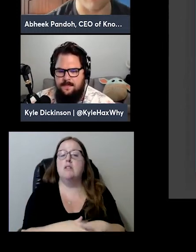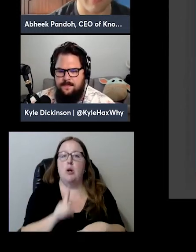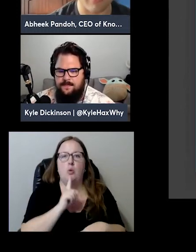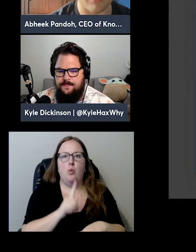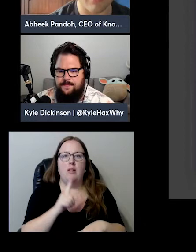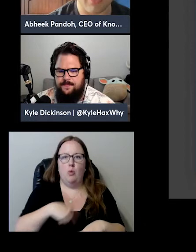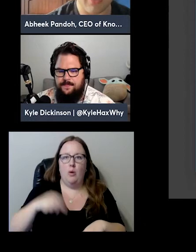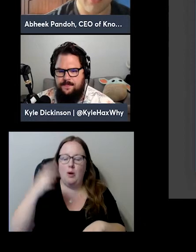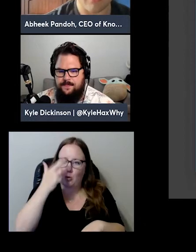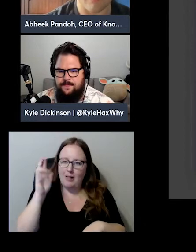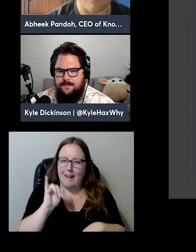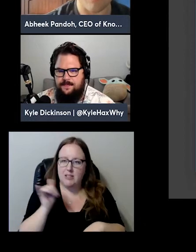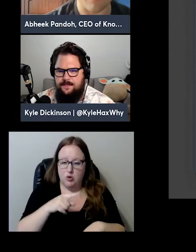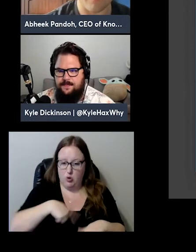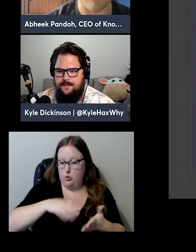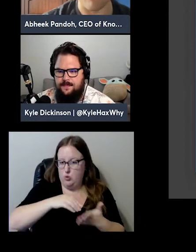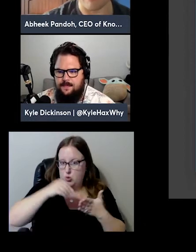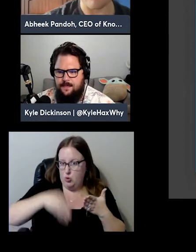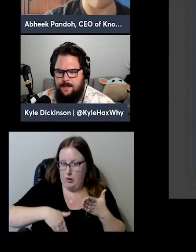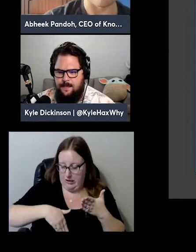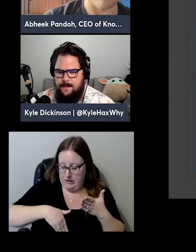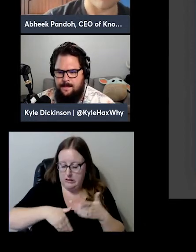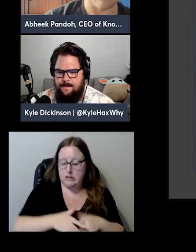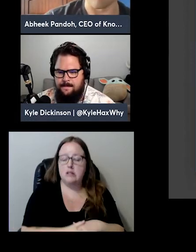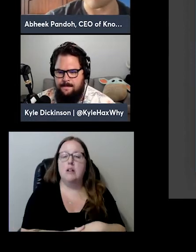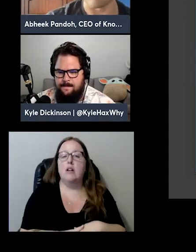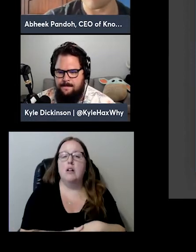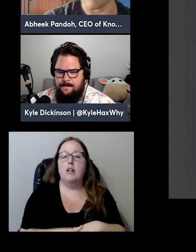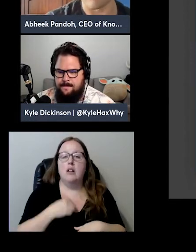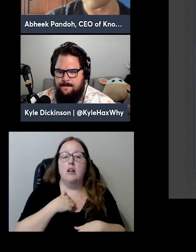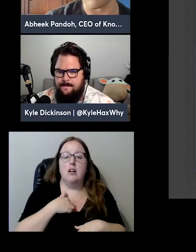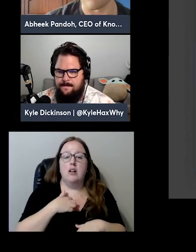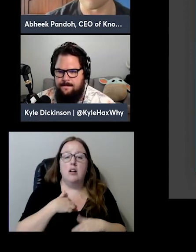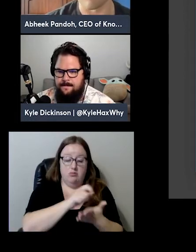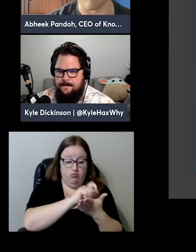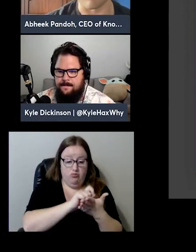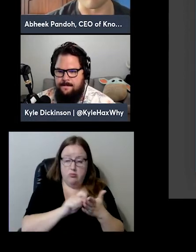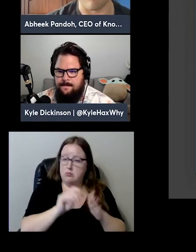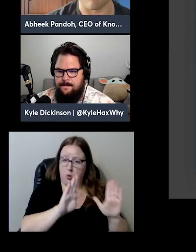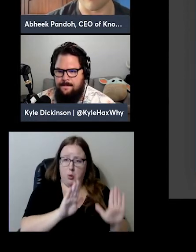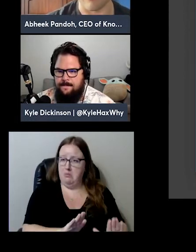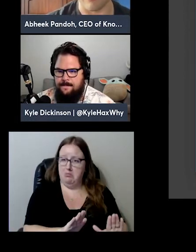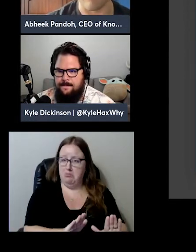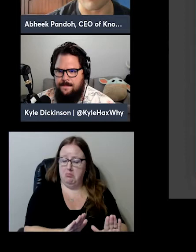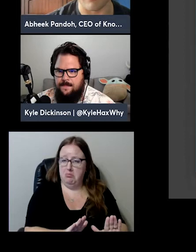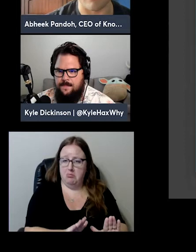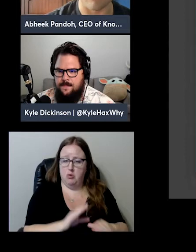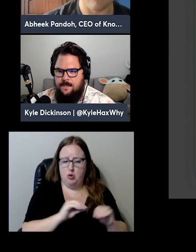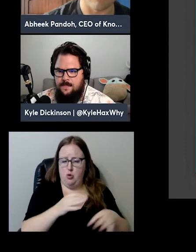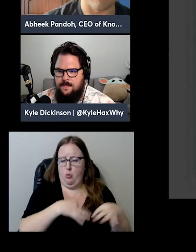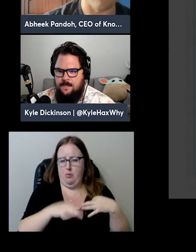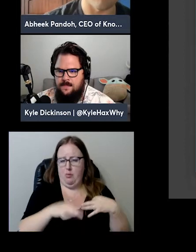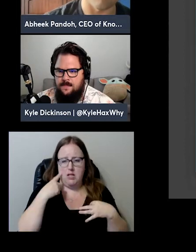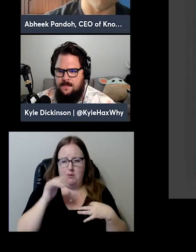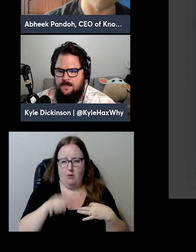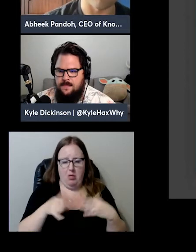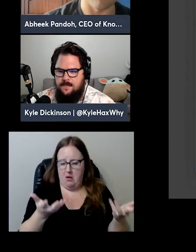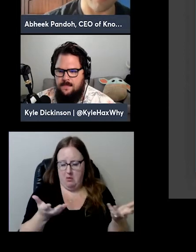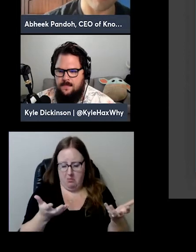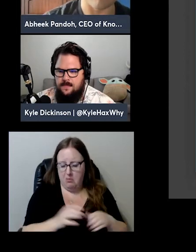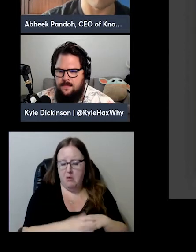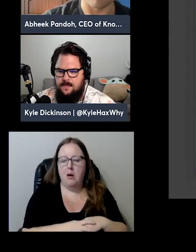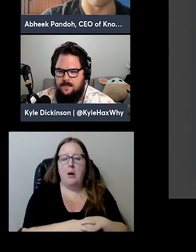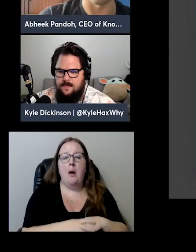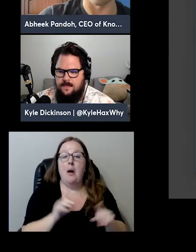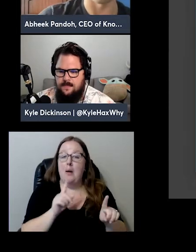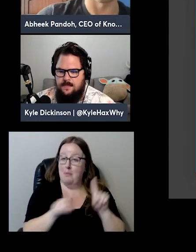being students, is, you know, writing down things is great. There's no replacement for that, I would say. But if there